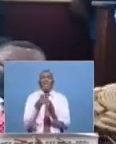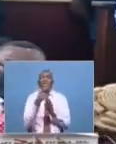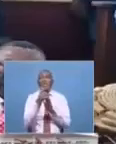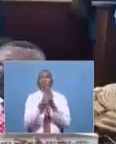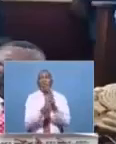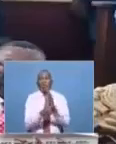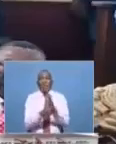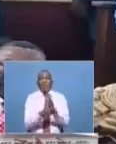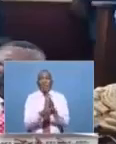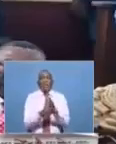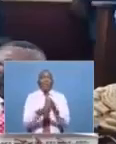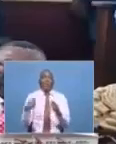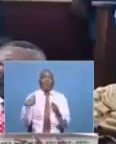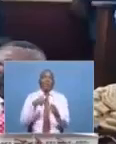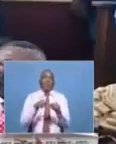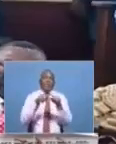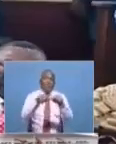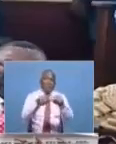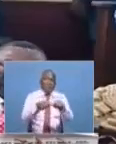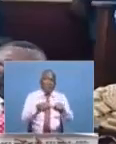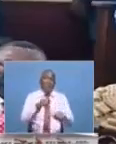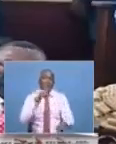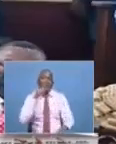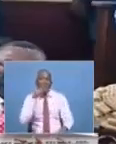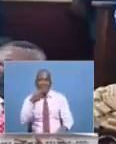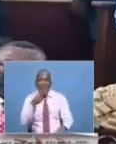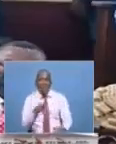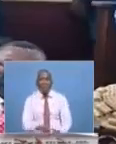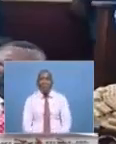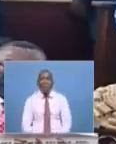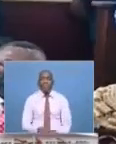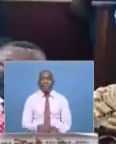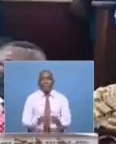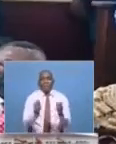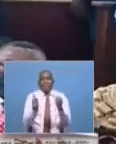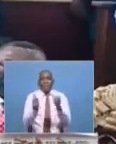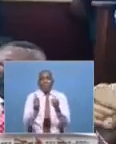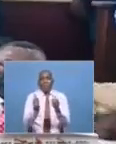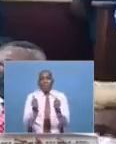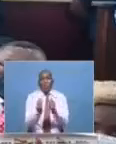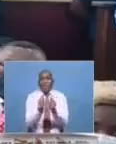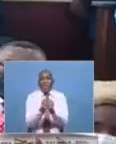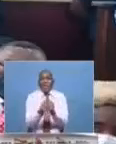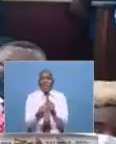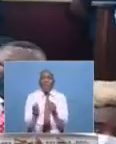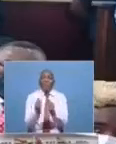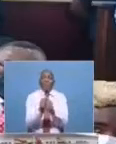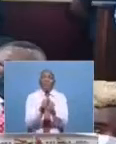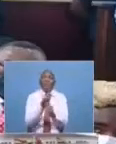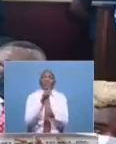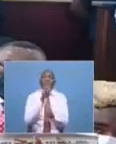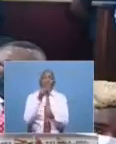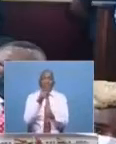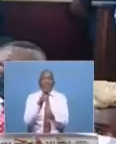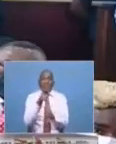saying furthermore that in addition to the fact that she has made these